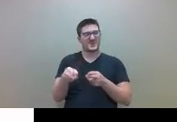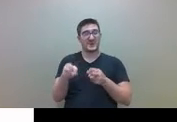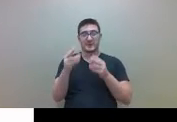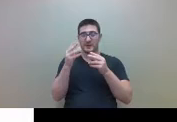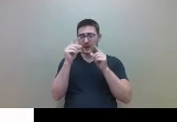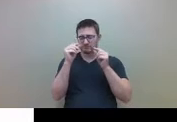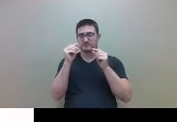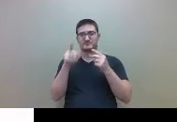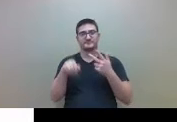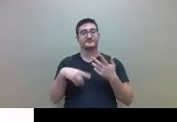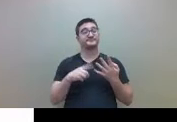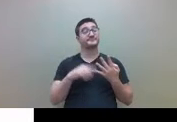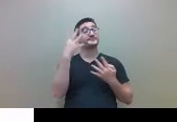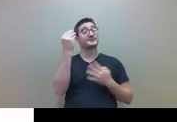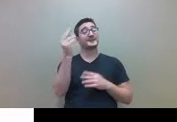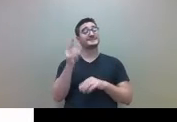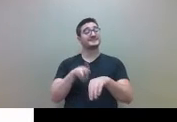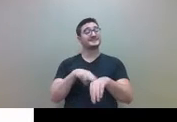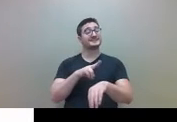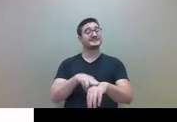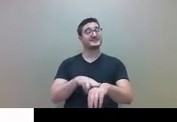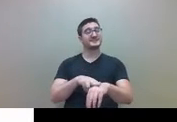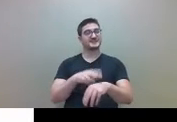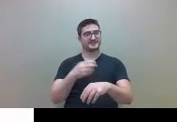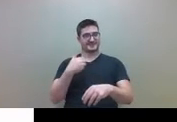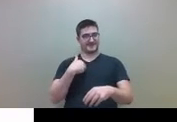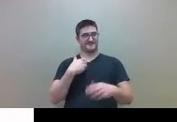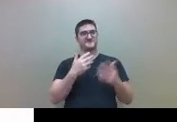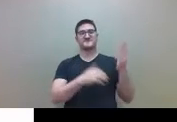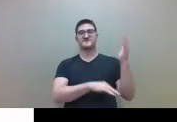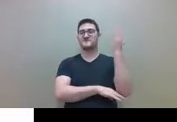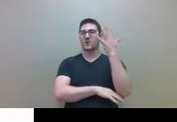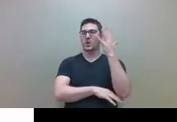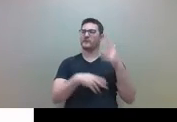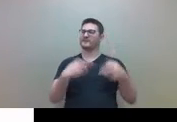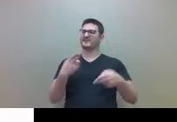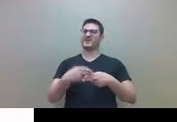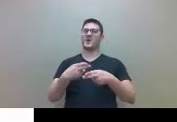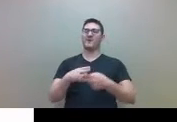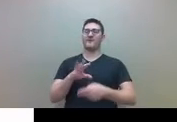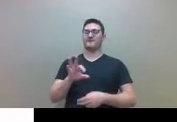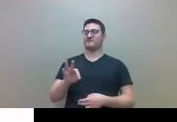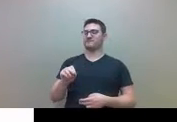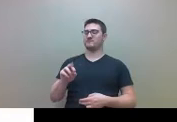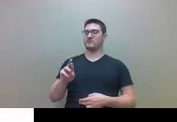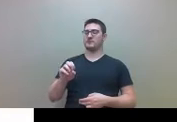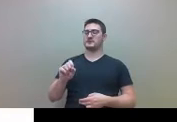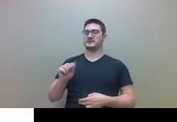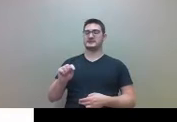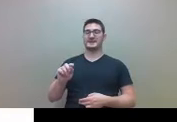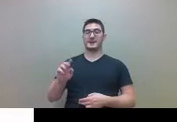into nature. We've got these forest bath kind of ideas. You don't have to get so,